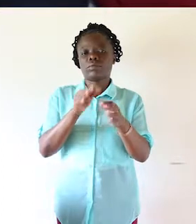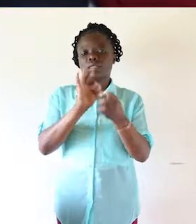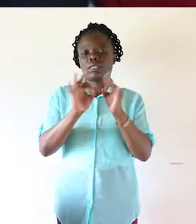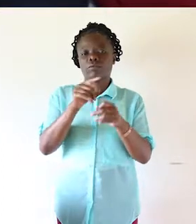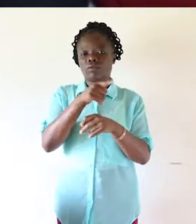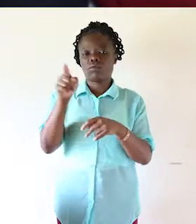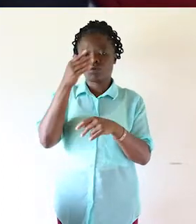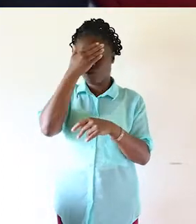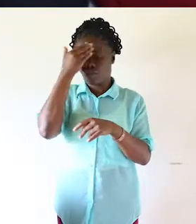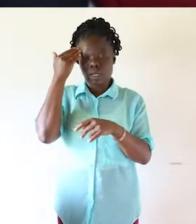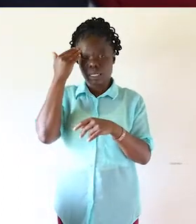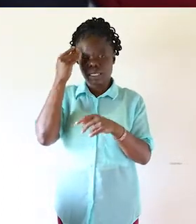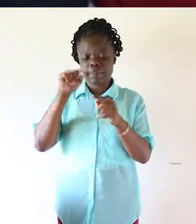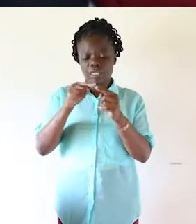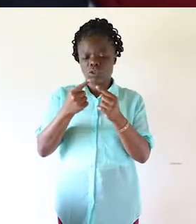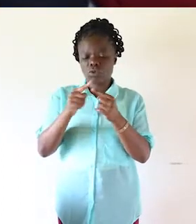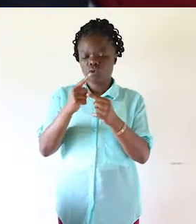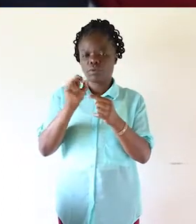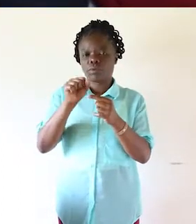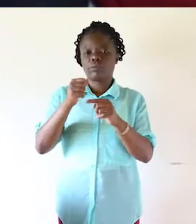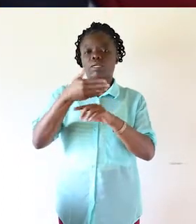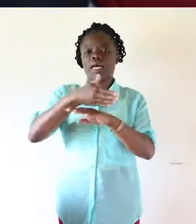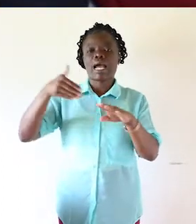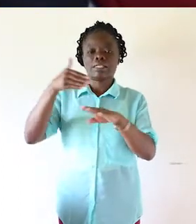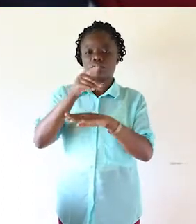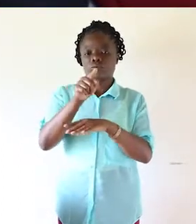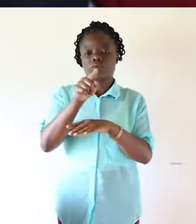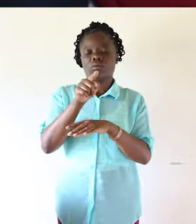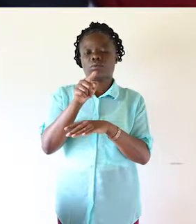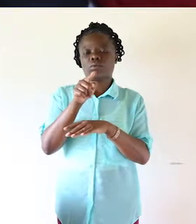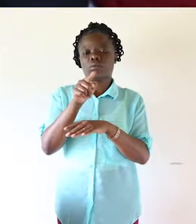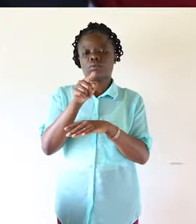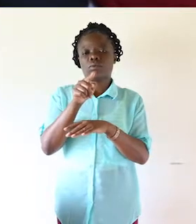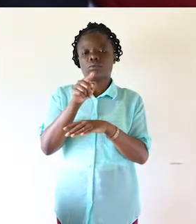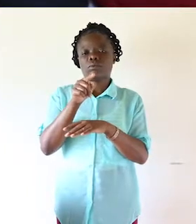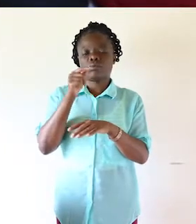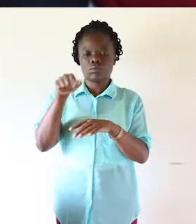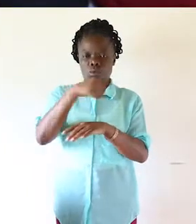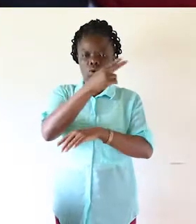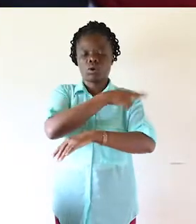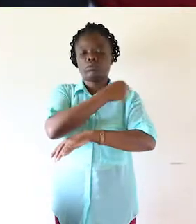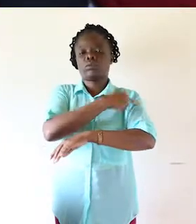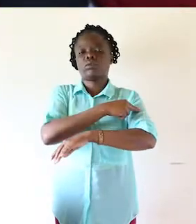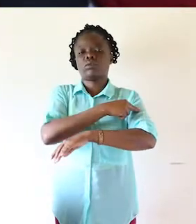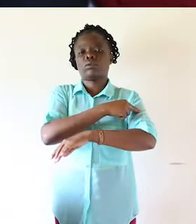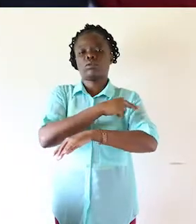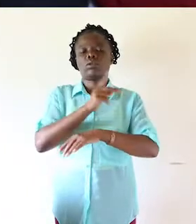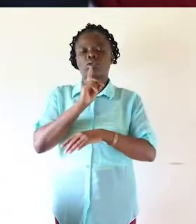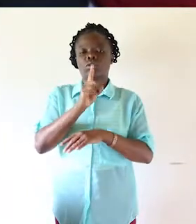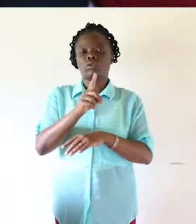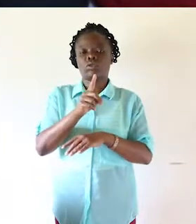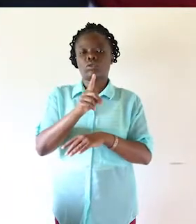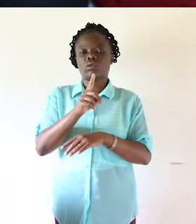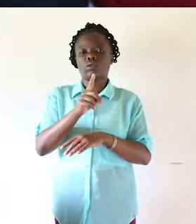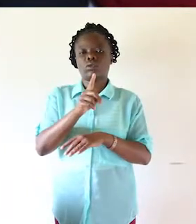If you forget, the needle will hurt you and you will be landing to hospital. Understand? So you